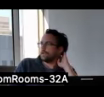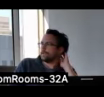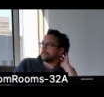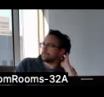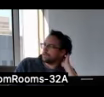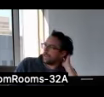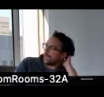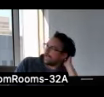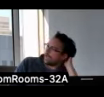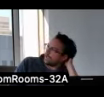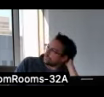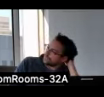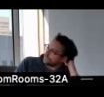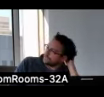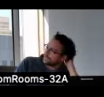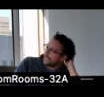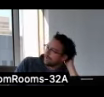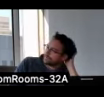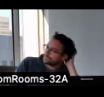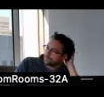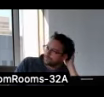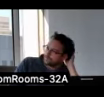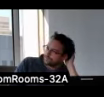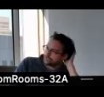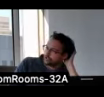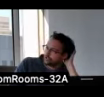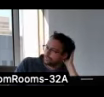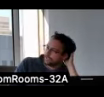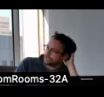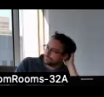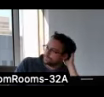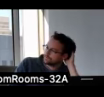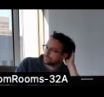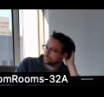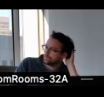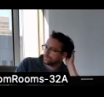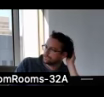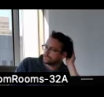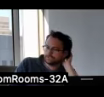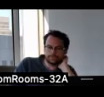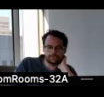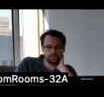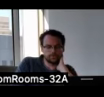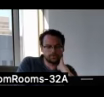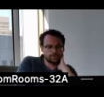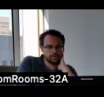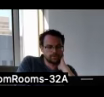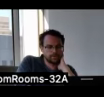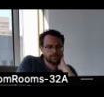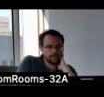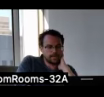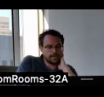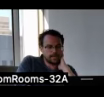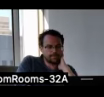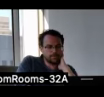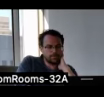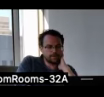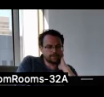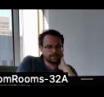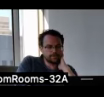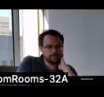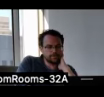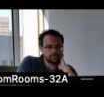I think I don't think that on its own would determine. It kind of depends on what you're wanting to do. If